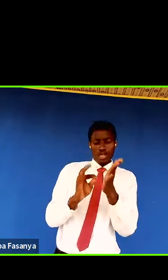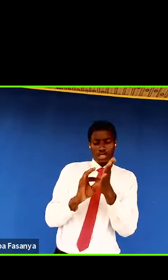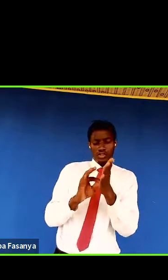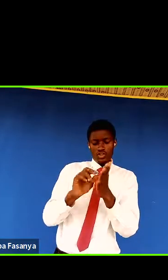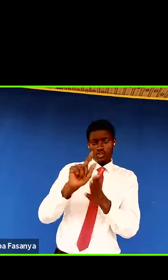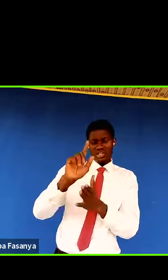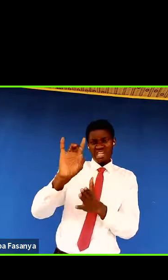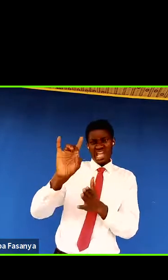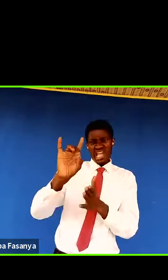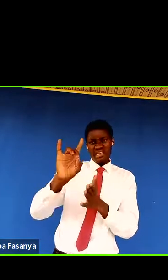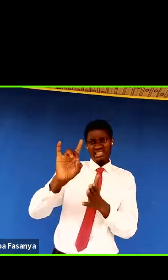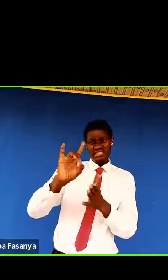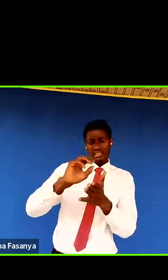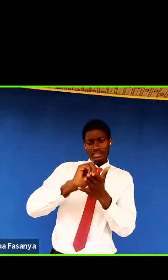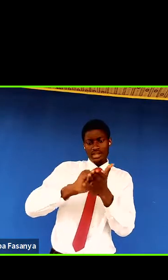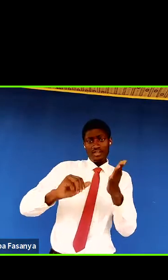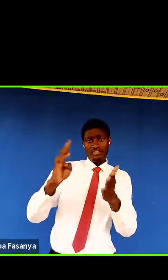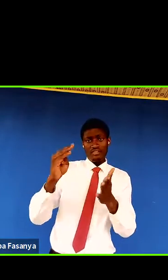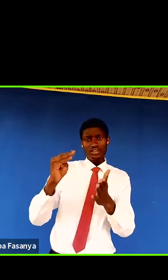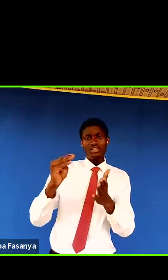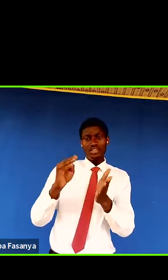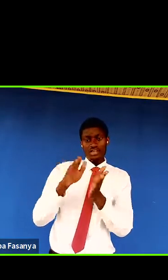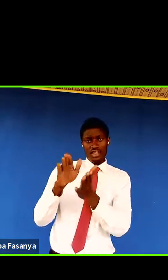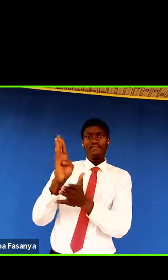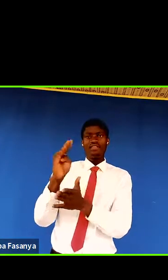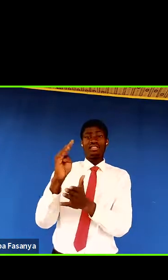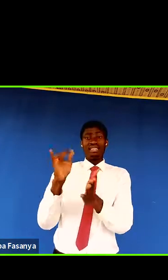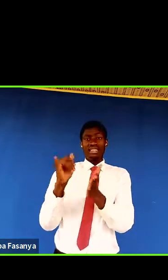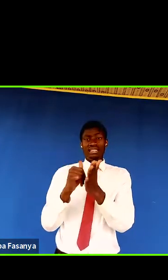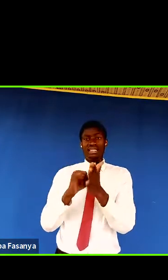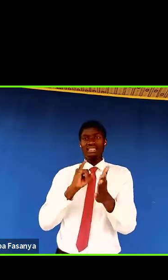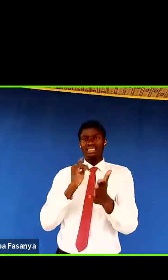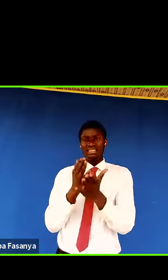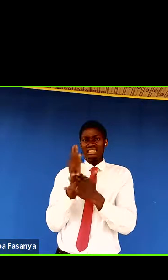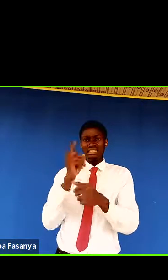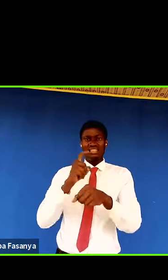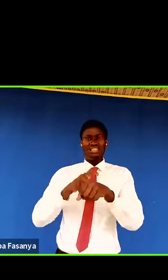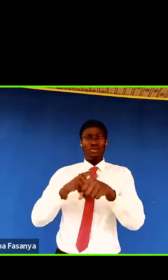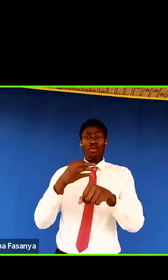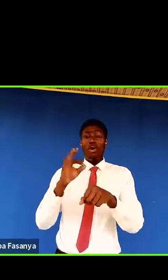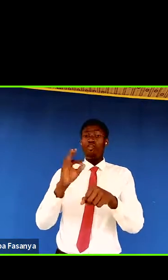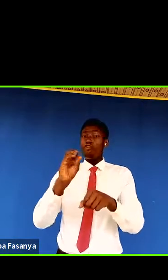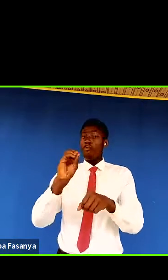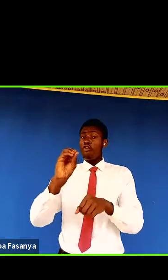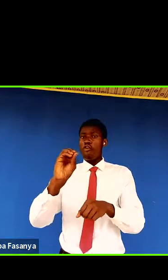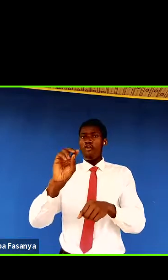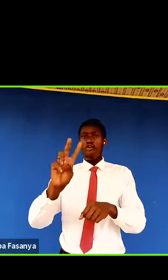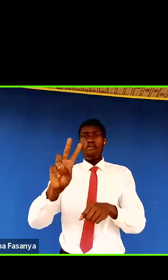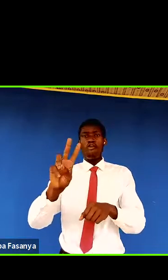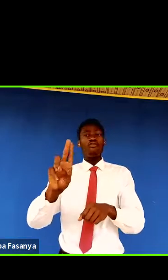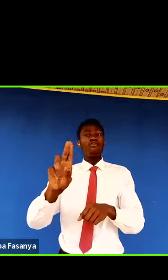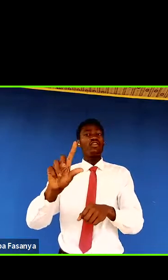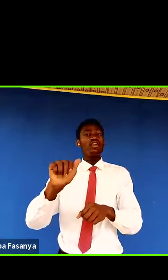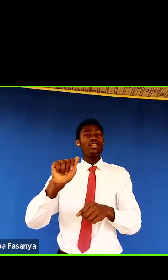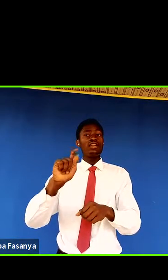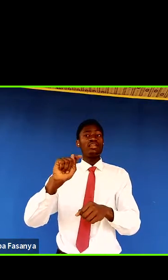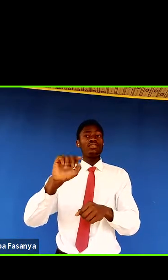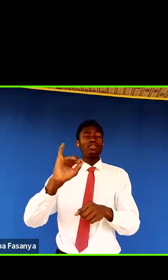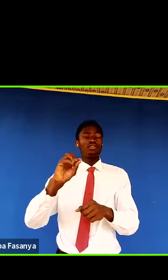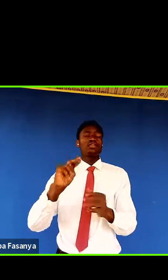gives you 14. So that is the time of ovulation. If your time of